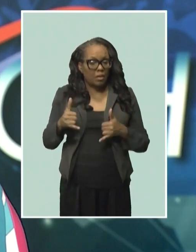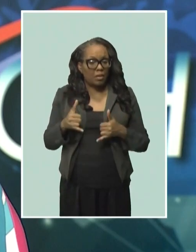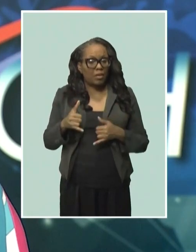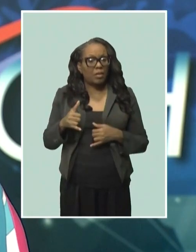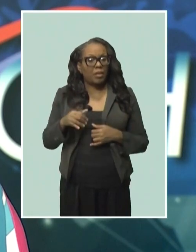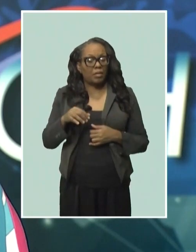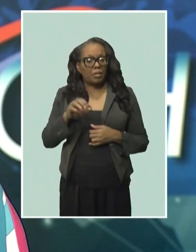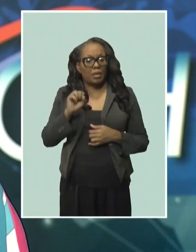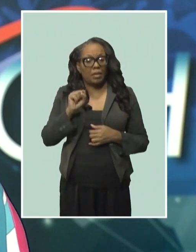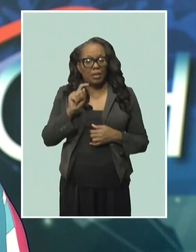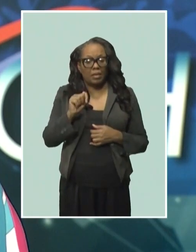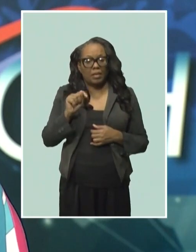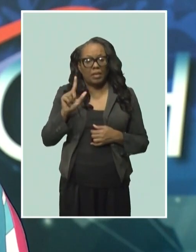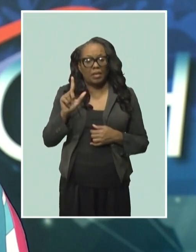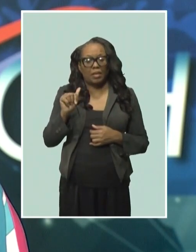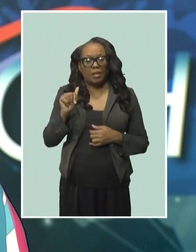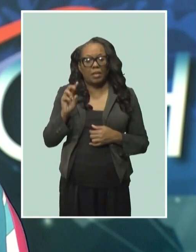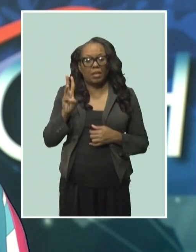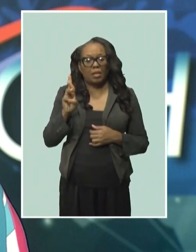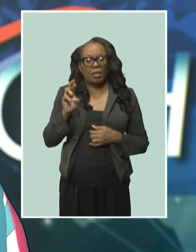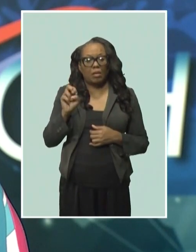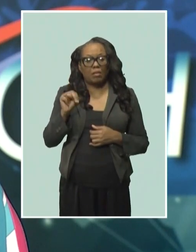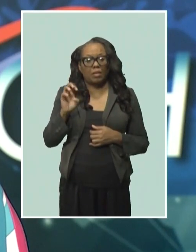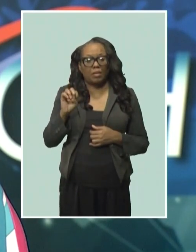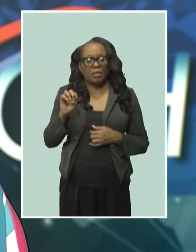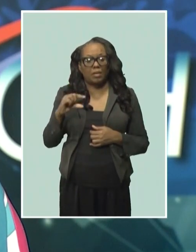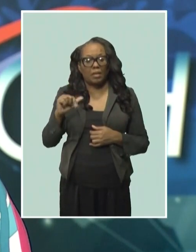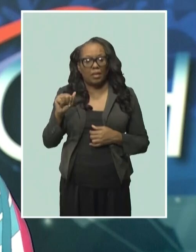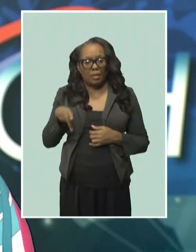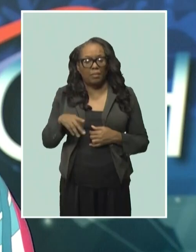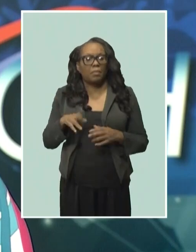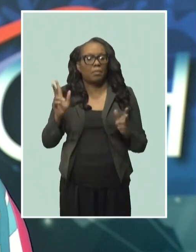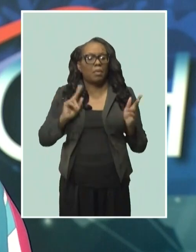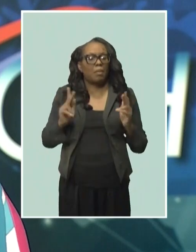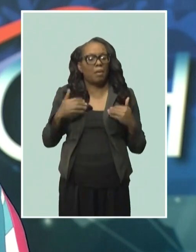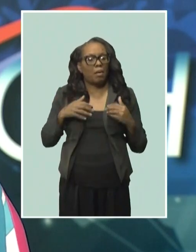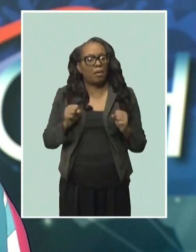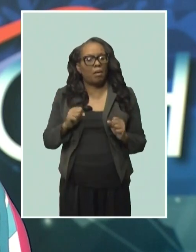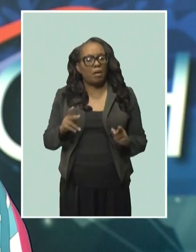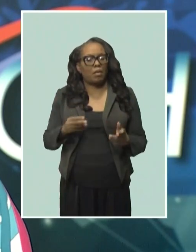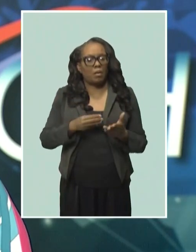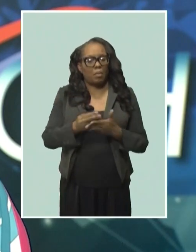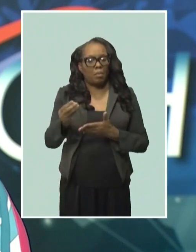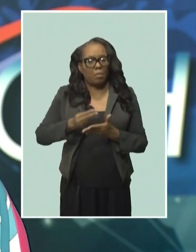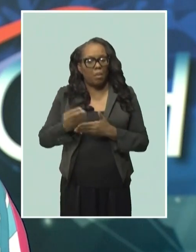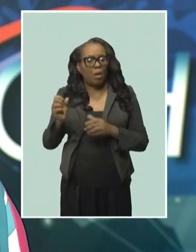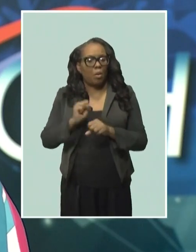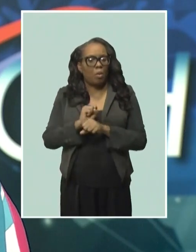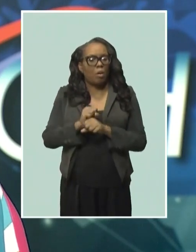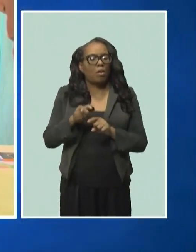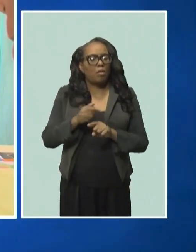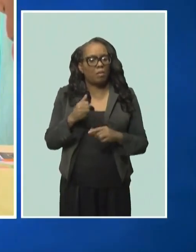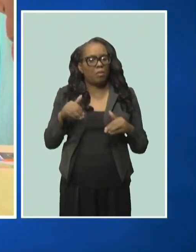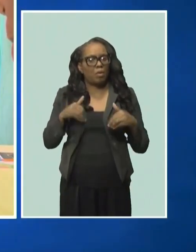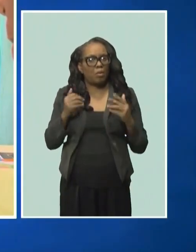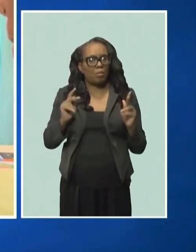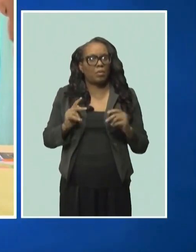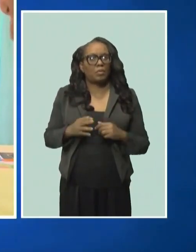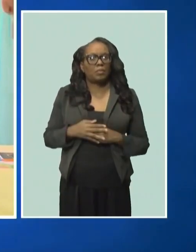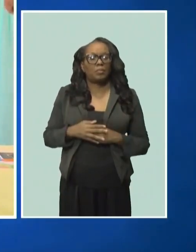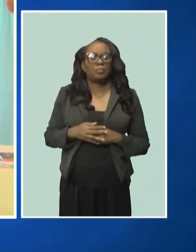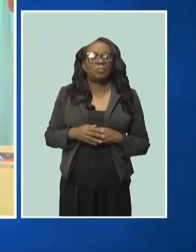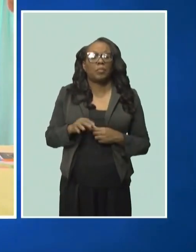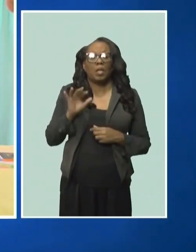locals and visitors got the opportunity to see and purchase the work of young entrepreneurs. Youth Enterprise